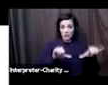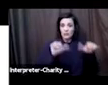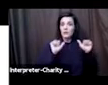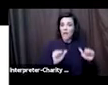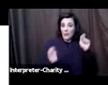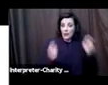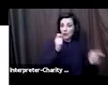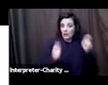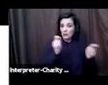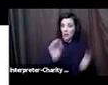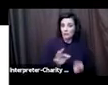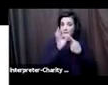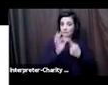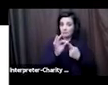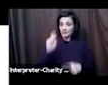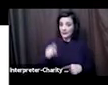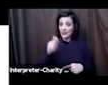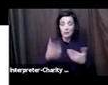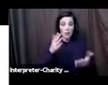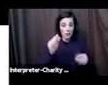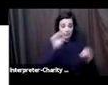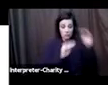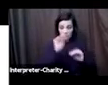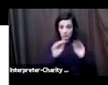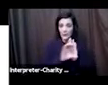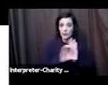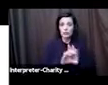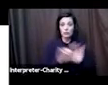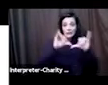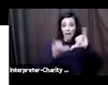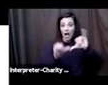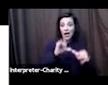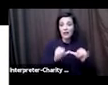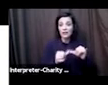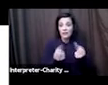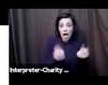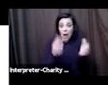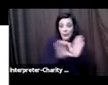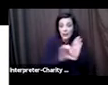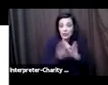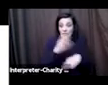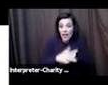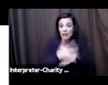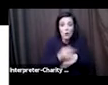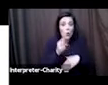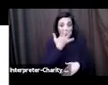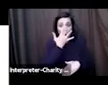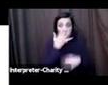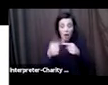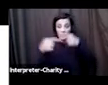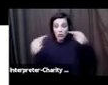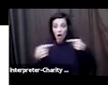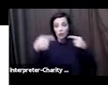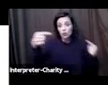the needs of a person, whether we need to switch up the symbols, the size of things, the number of pictures available, or even the color contrast or text